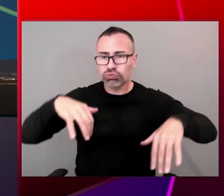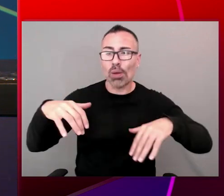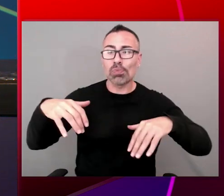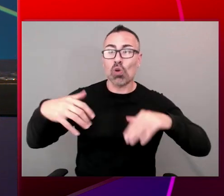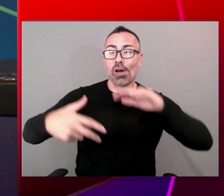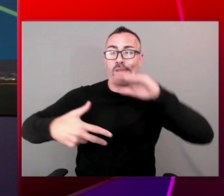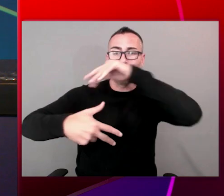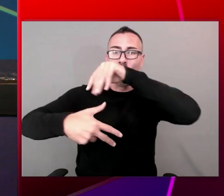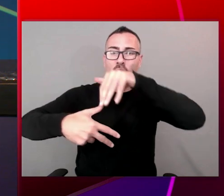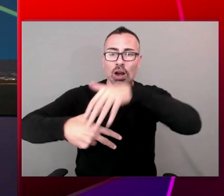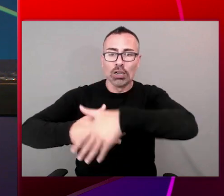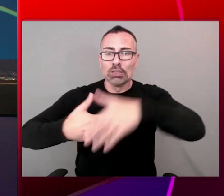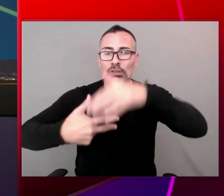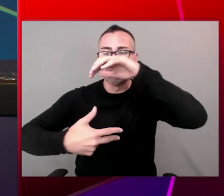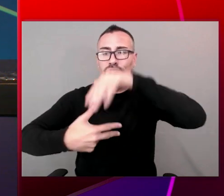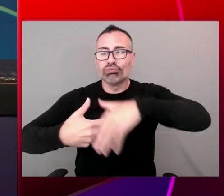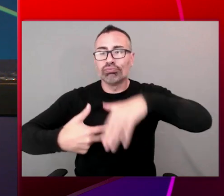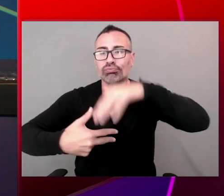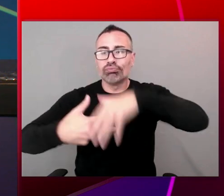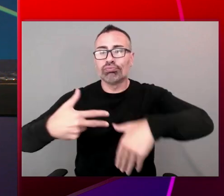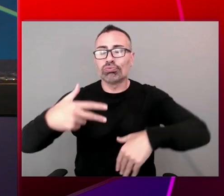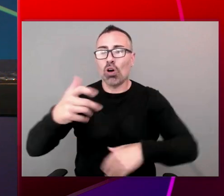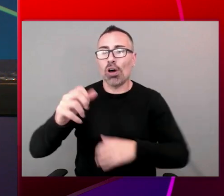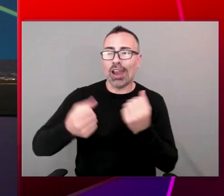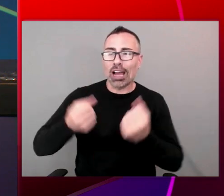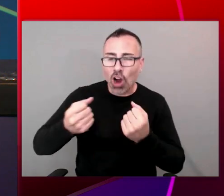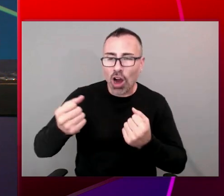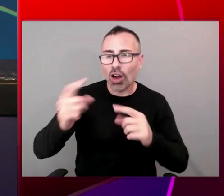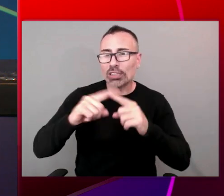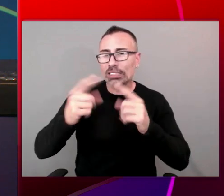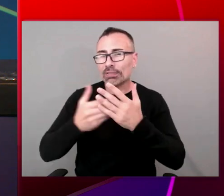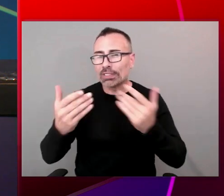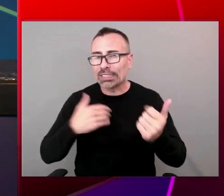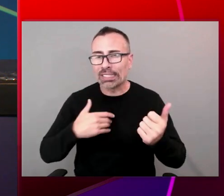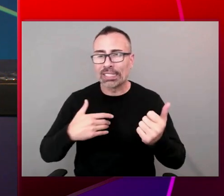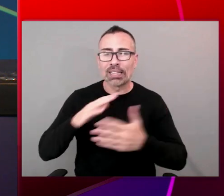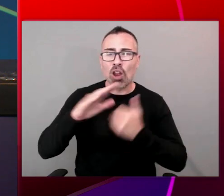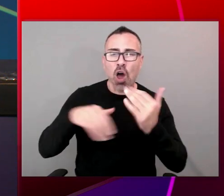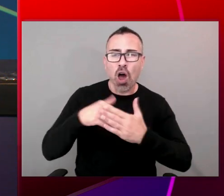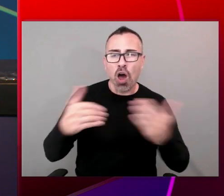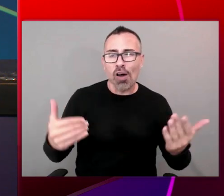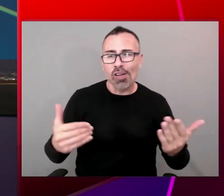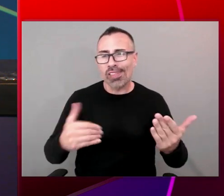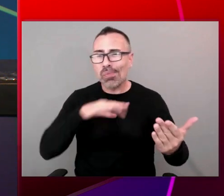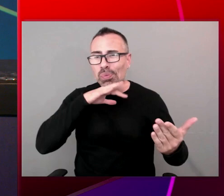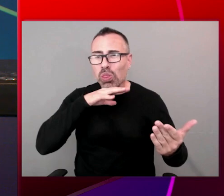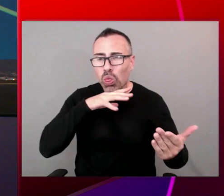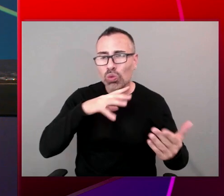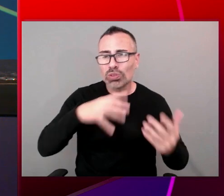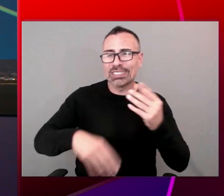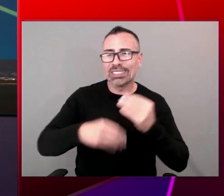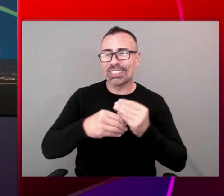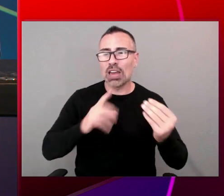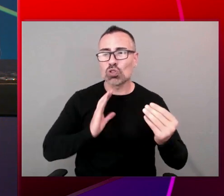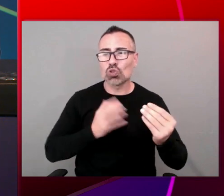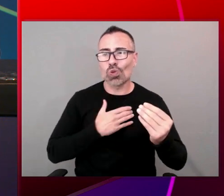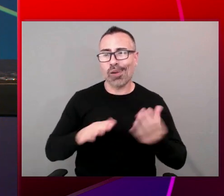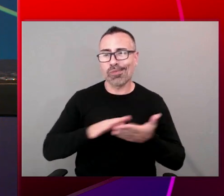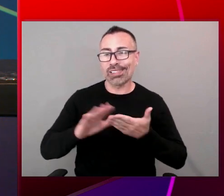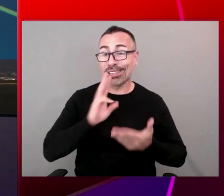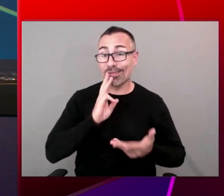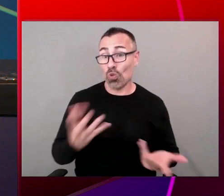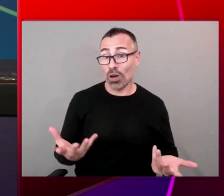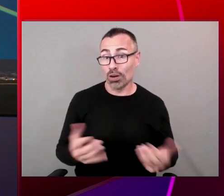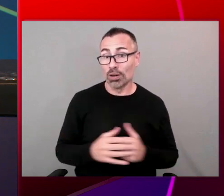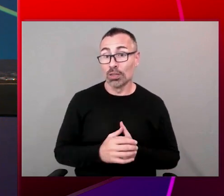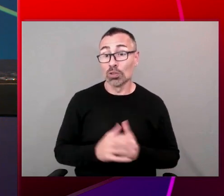few pipes going from factories dumping bad stuff into water in the US anymore. A lot of it is the problems of dealing with development